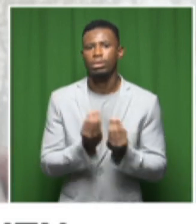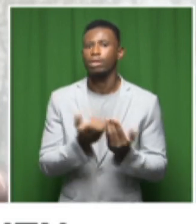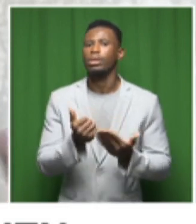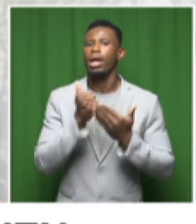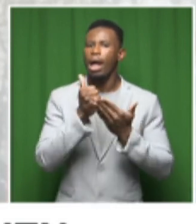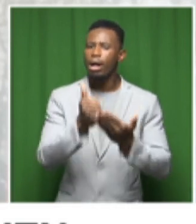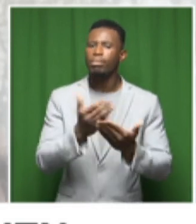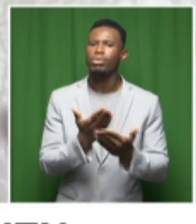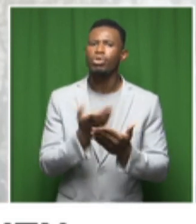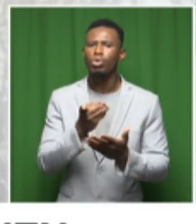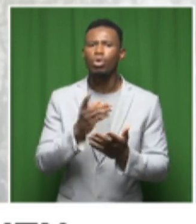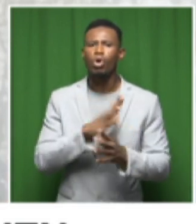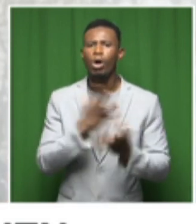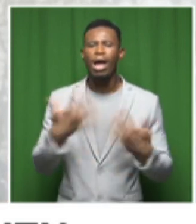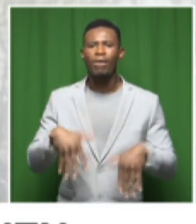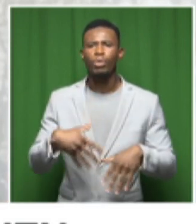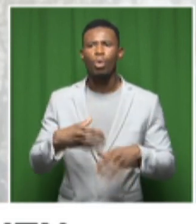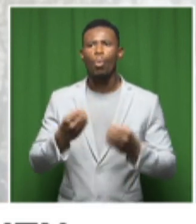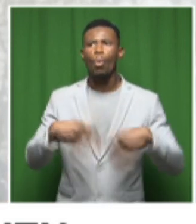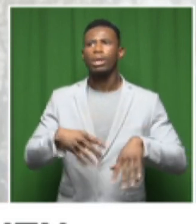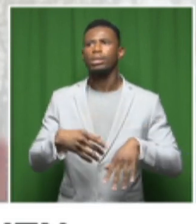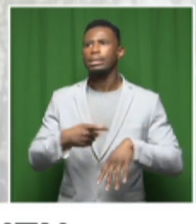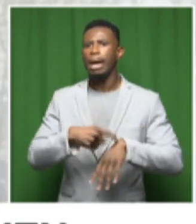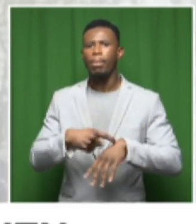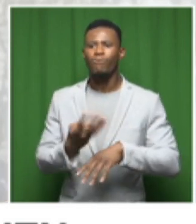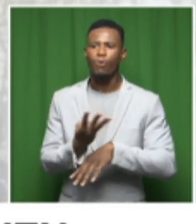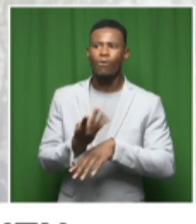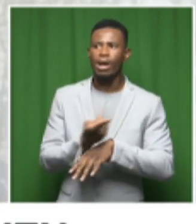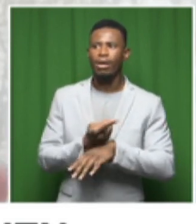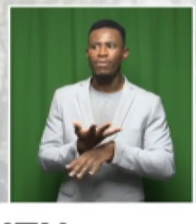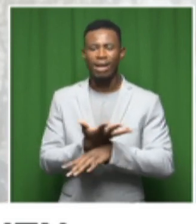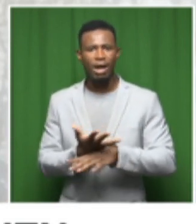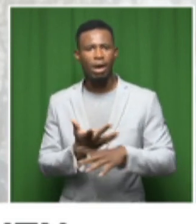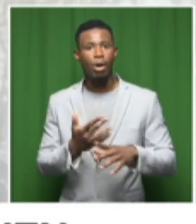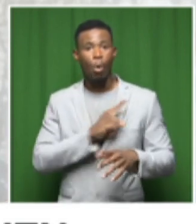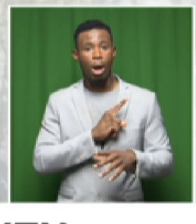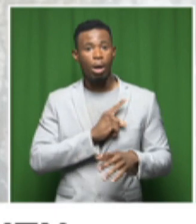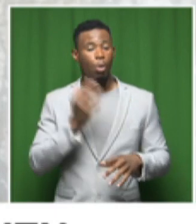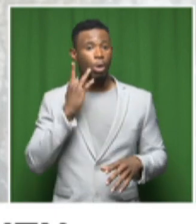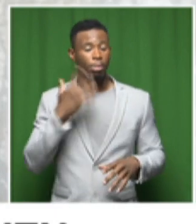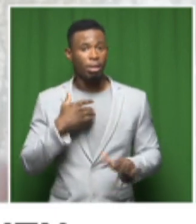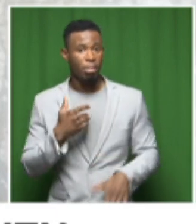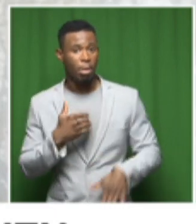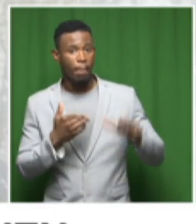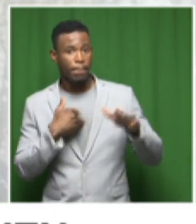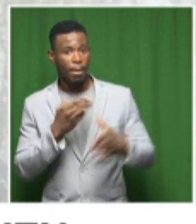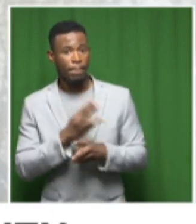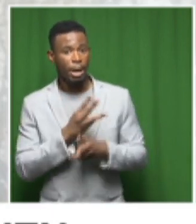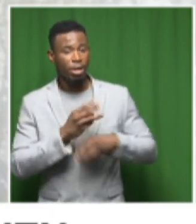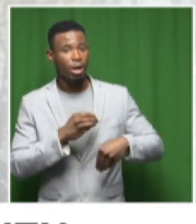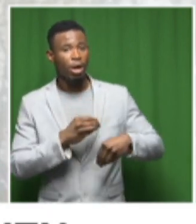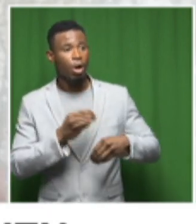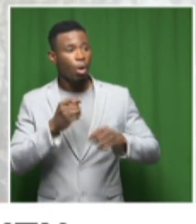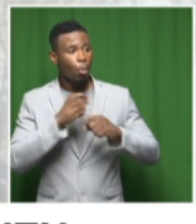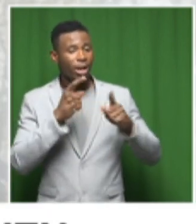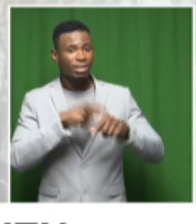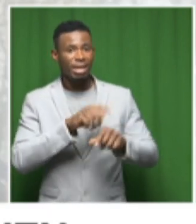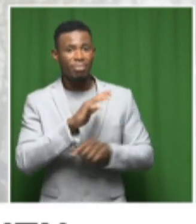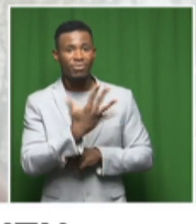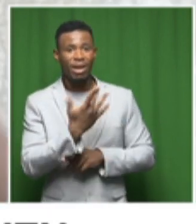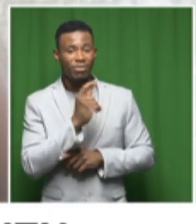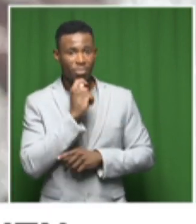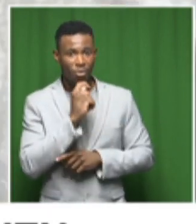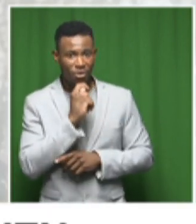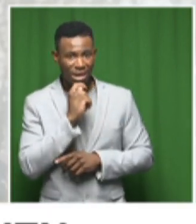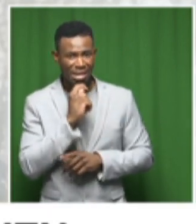don't spend 4 or 5 hours in the kitchen. Like when we were growing up, my mother would wake up 5 in the morning, starts cooking on a Sunday